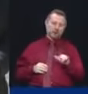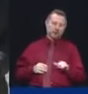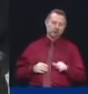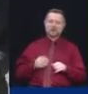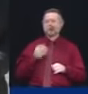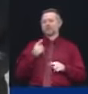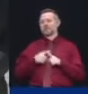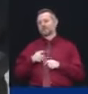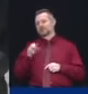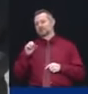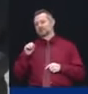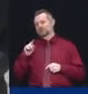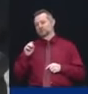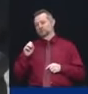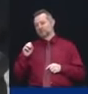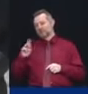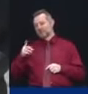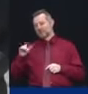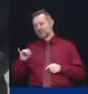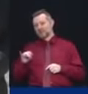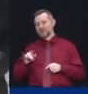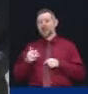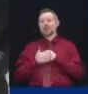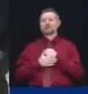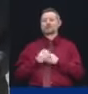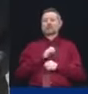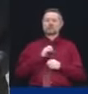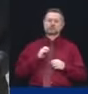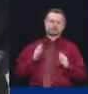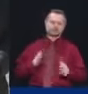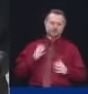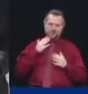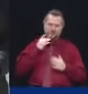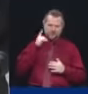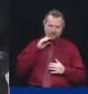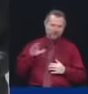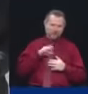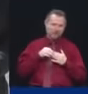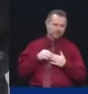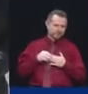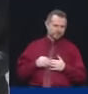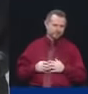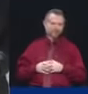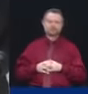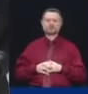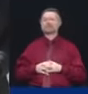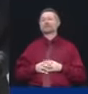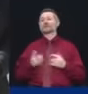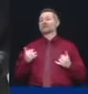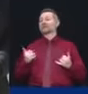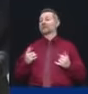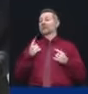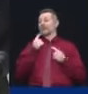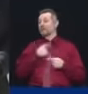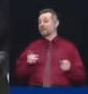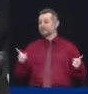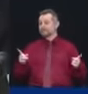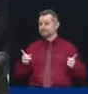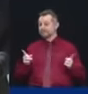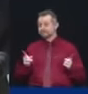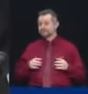leadership and, frankly, the strong partnerships that we have. But now, with today's announcement, we have a